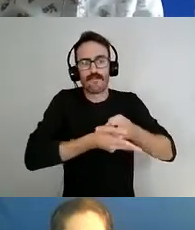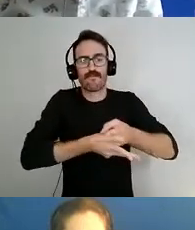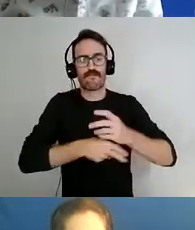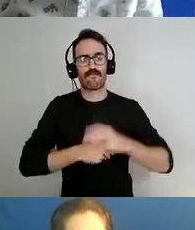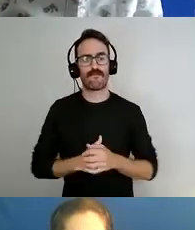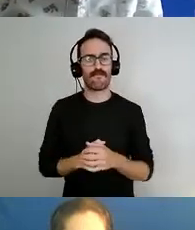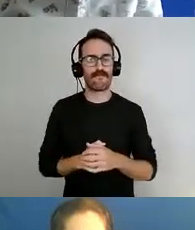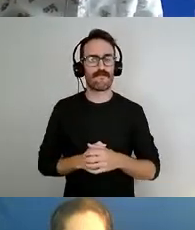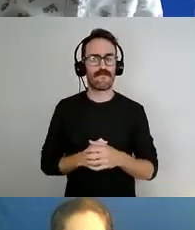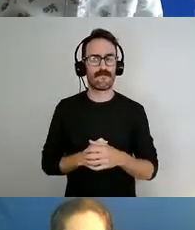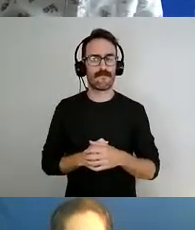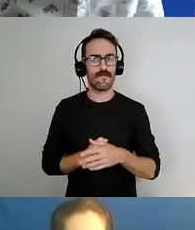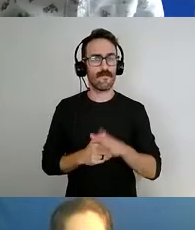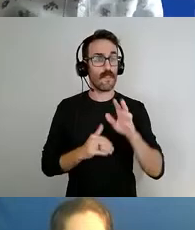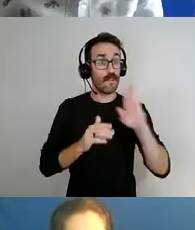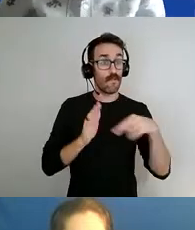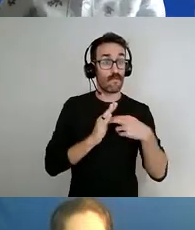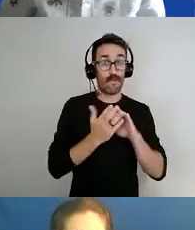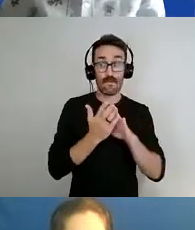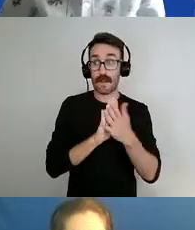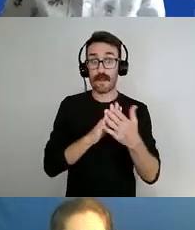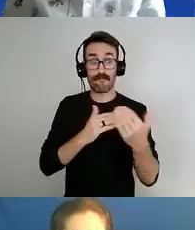into their role as a carer.